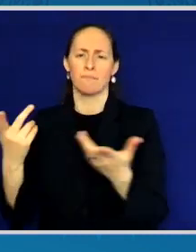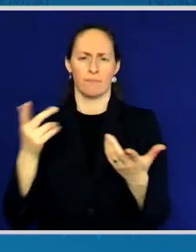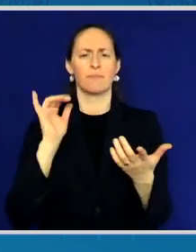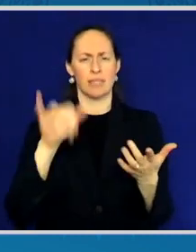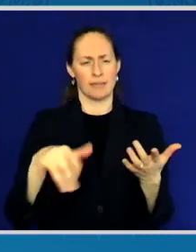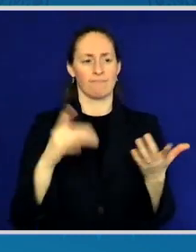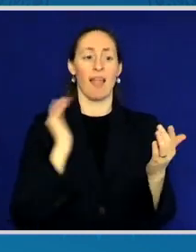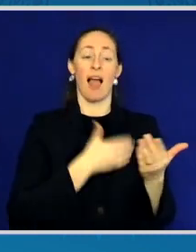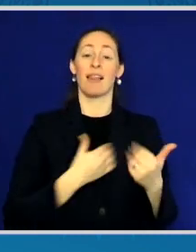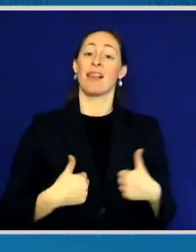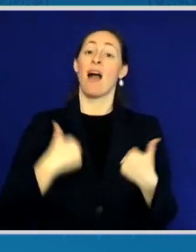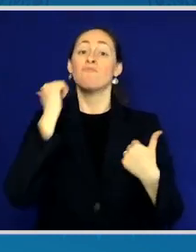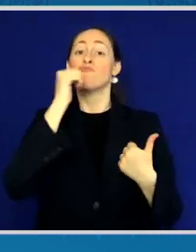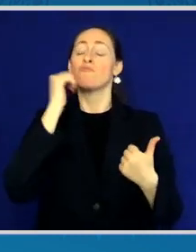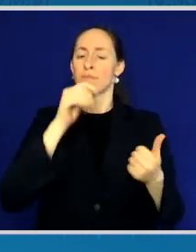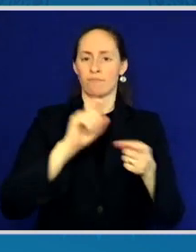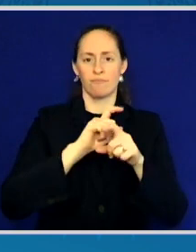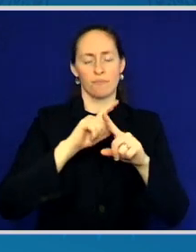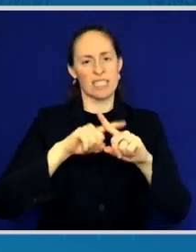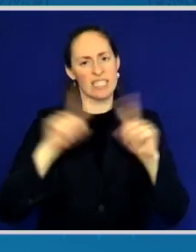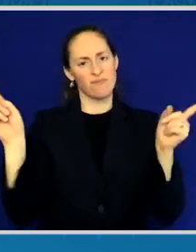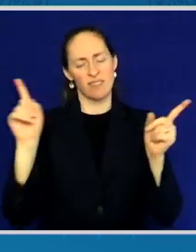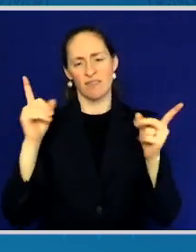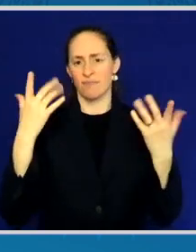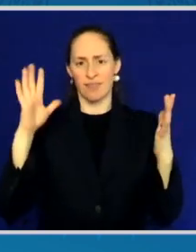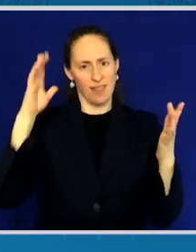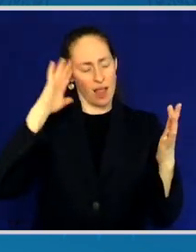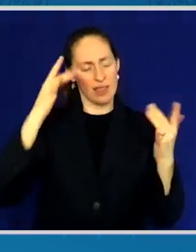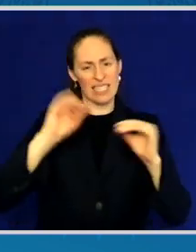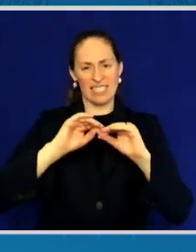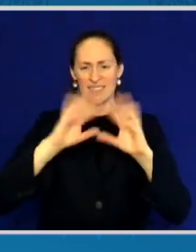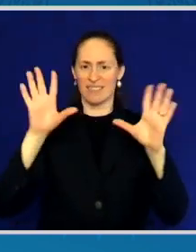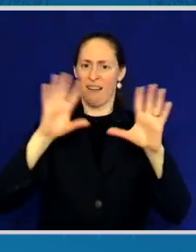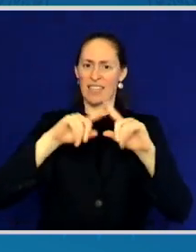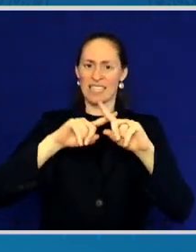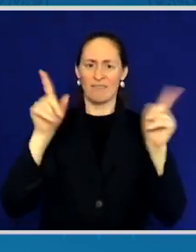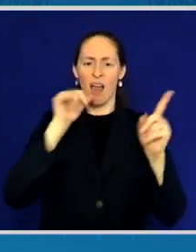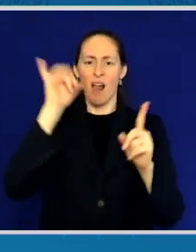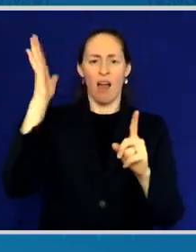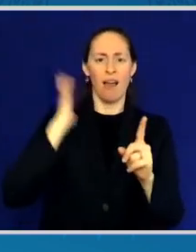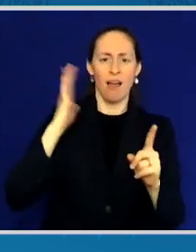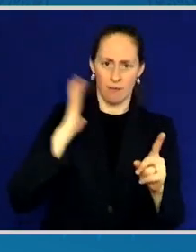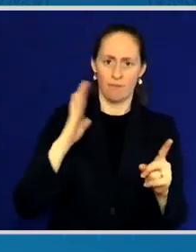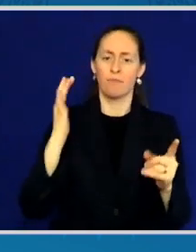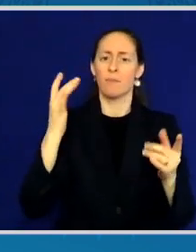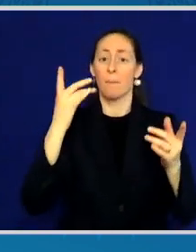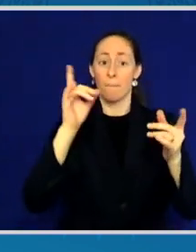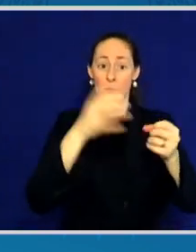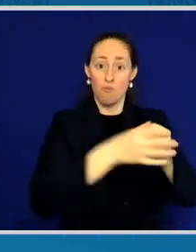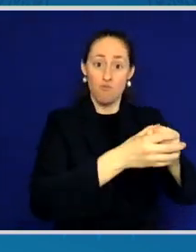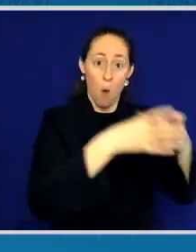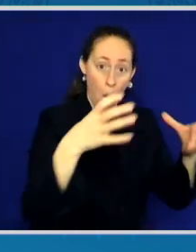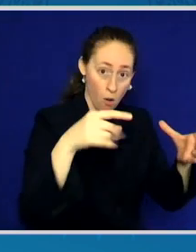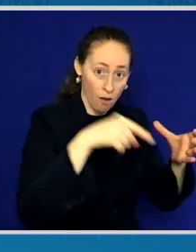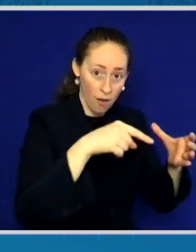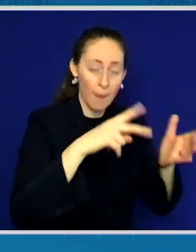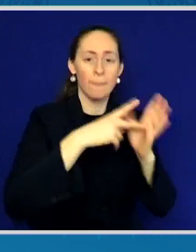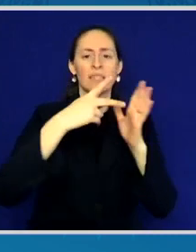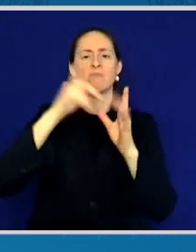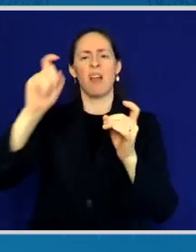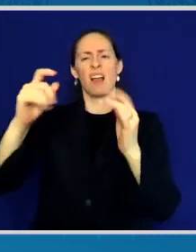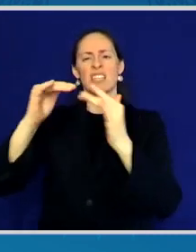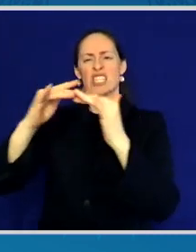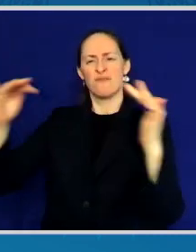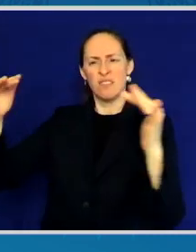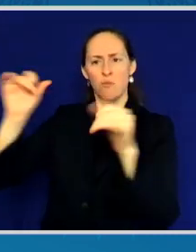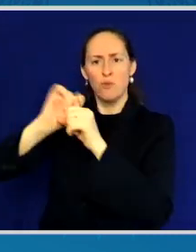a very loud and clear reality that if your business is going to grow, you have to be able to get a diverse workforce to your